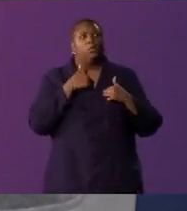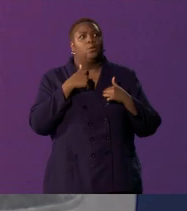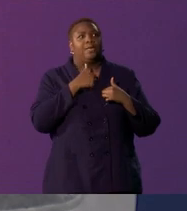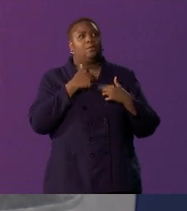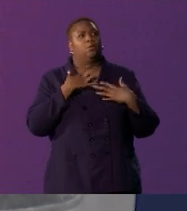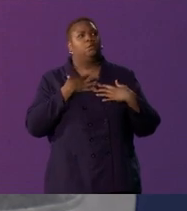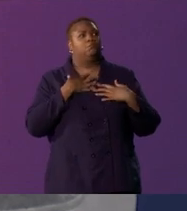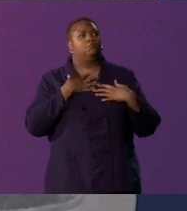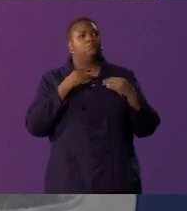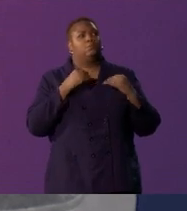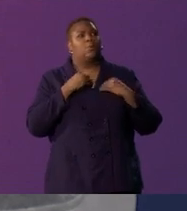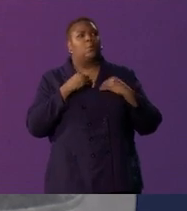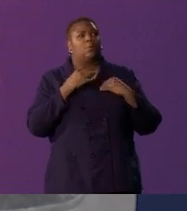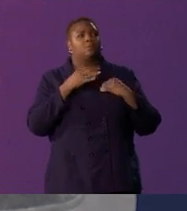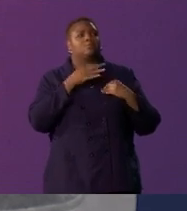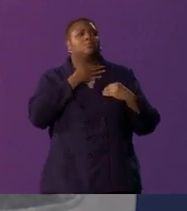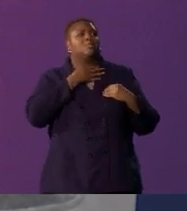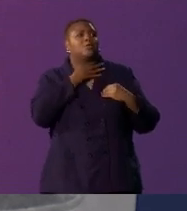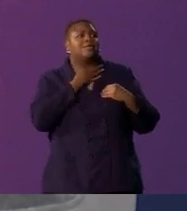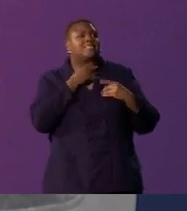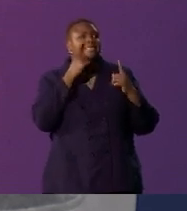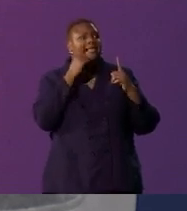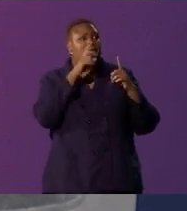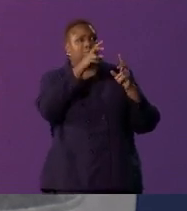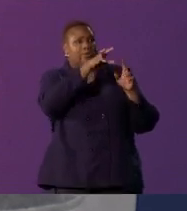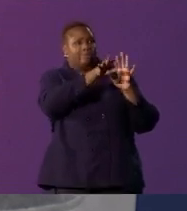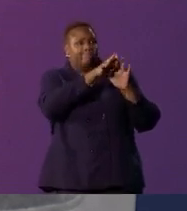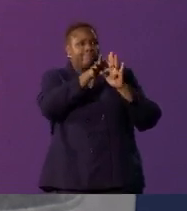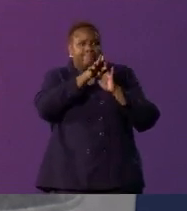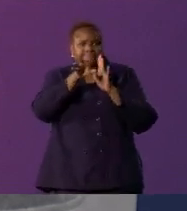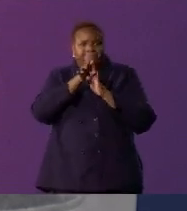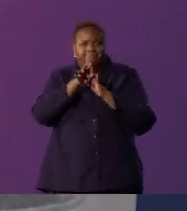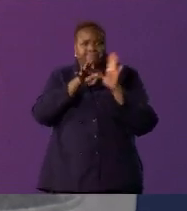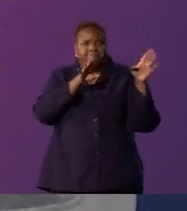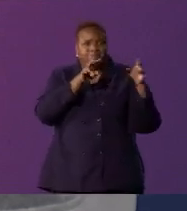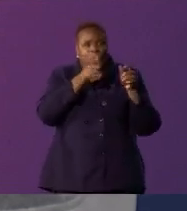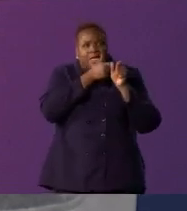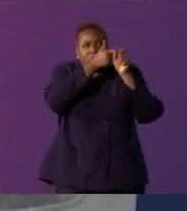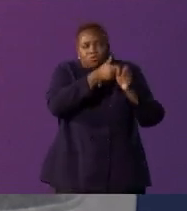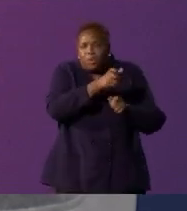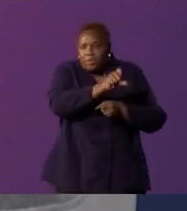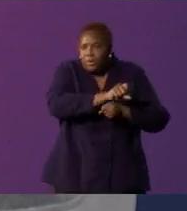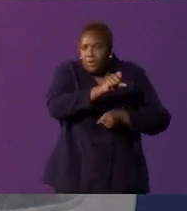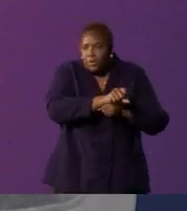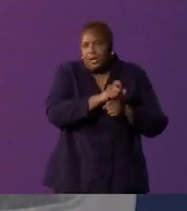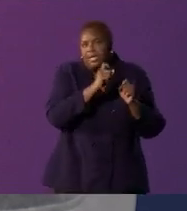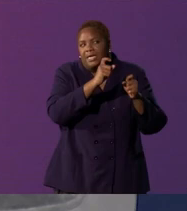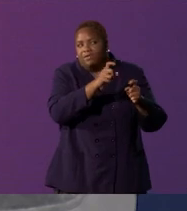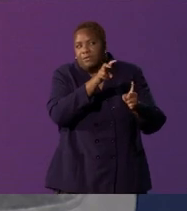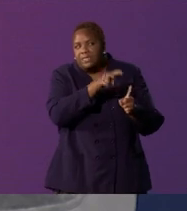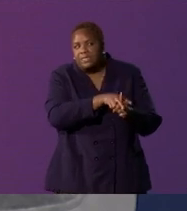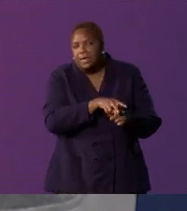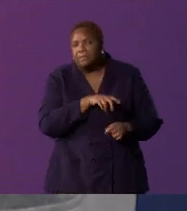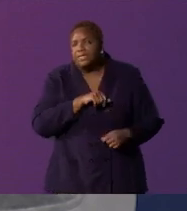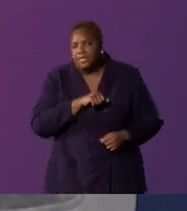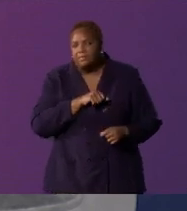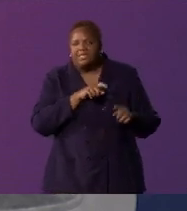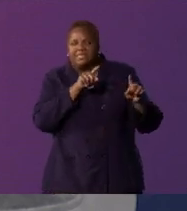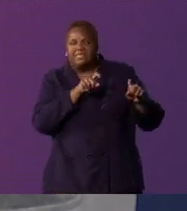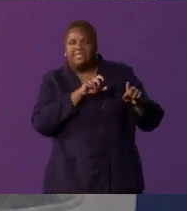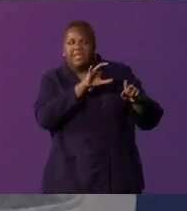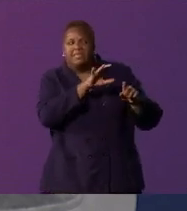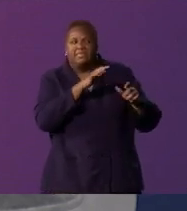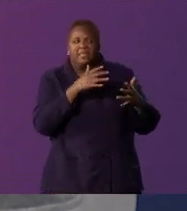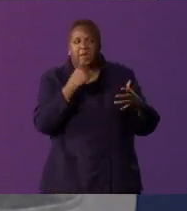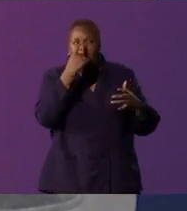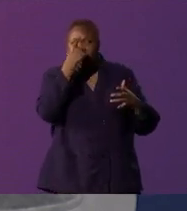meeting? And then we would put them into a funnel and say, let's track them, let's follow them. Let's give them some assignments that test their